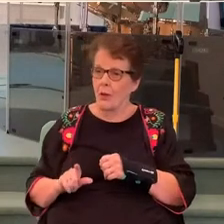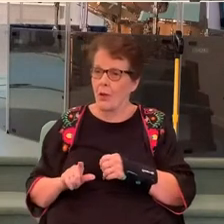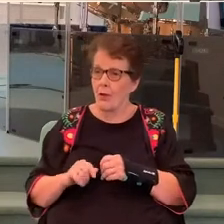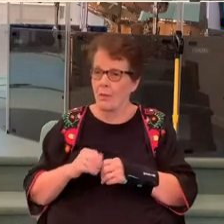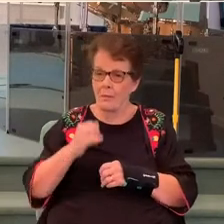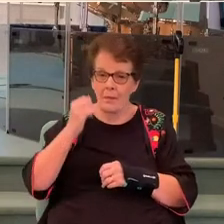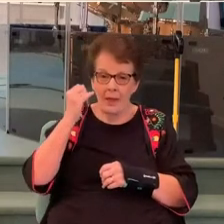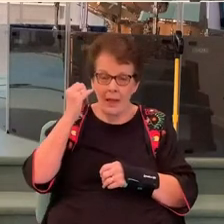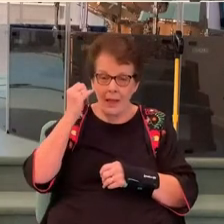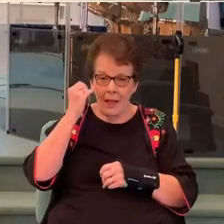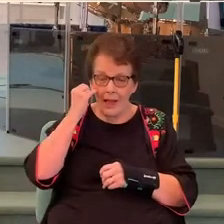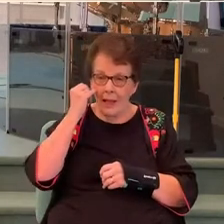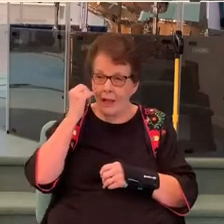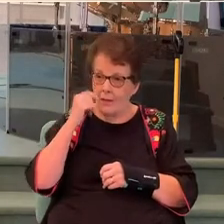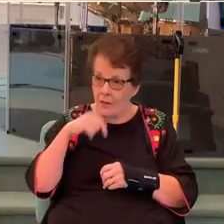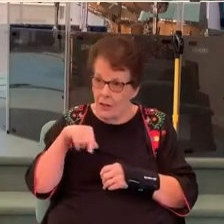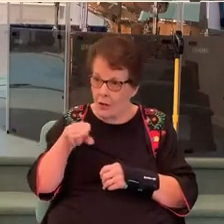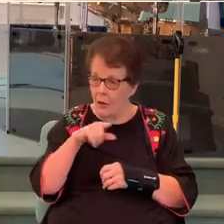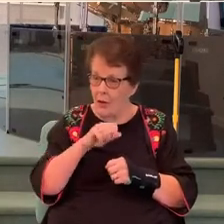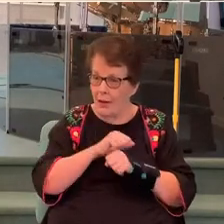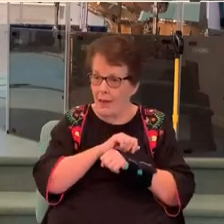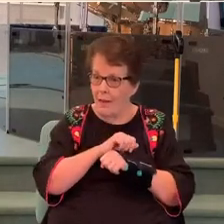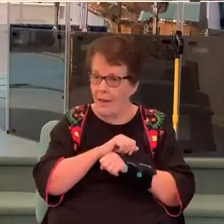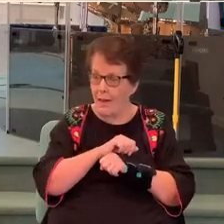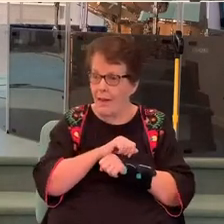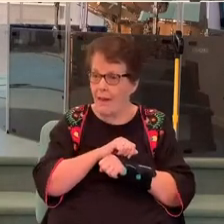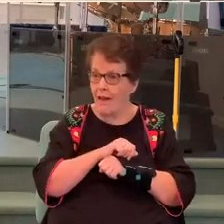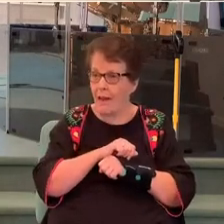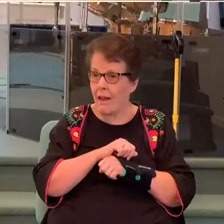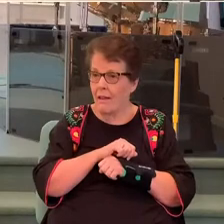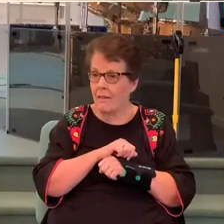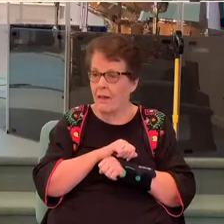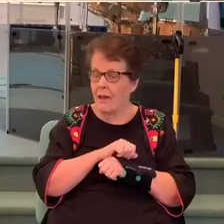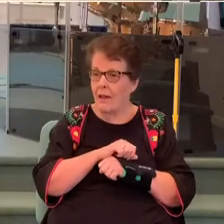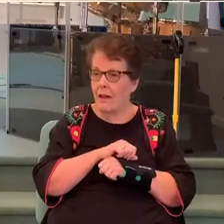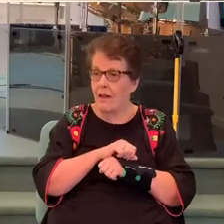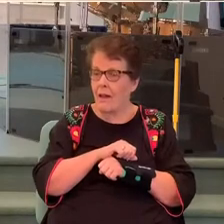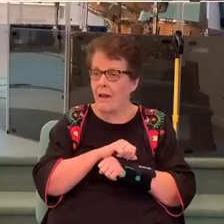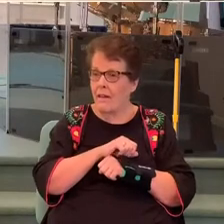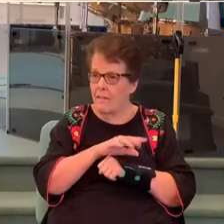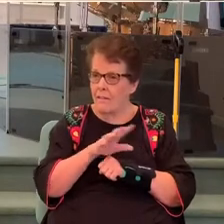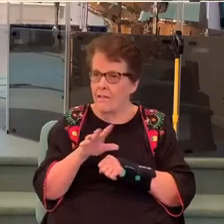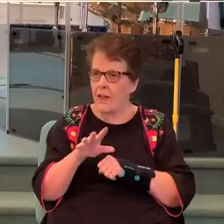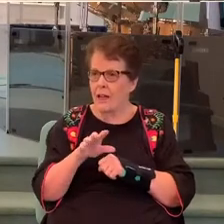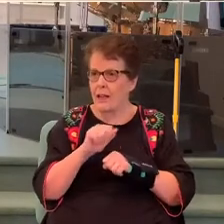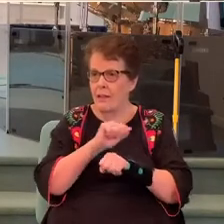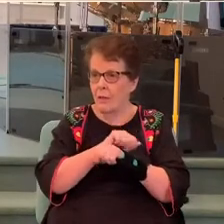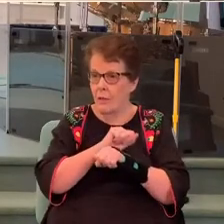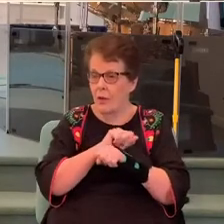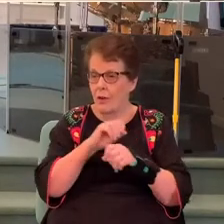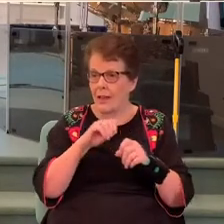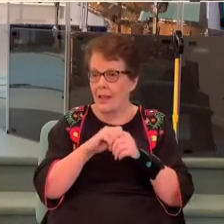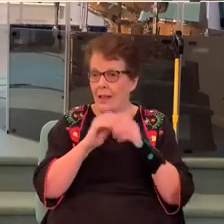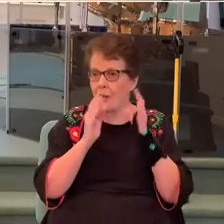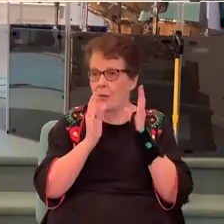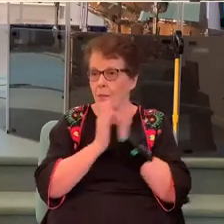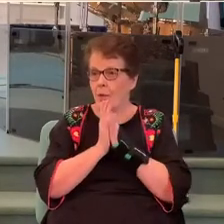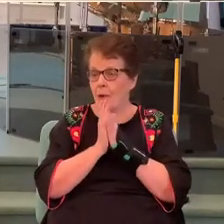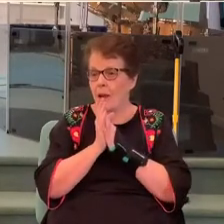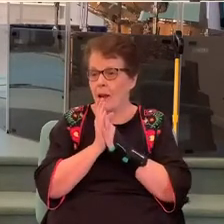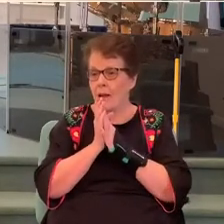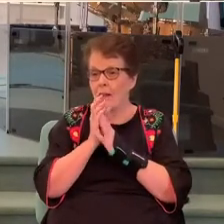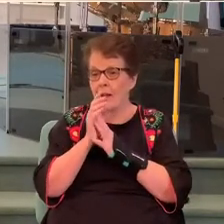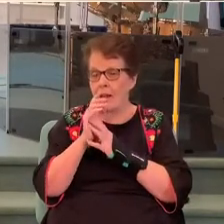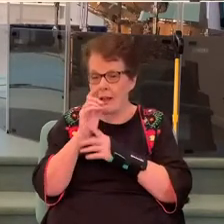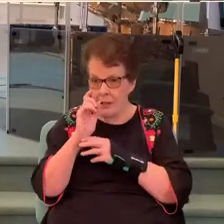If you are going to have effective working in your prayer, it's going to have to be out of a place where you are